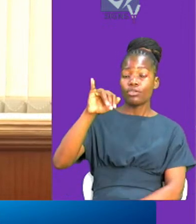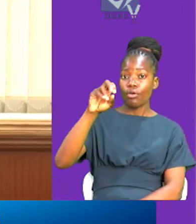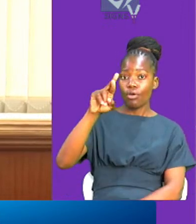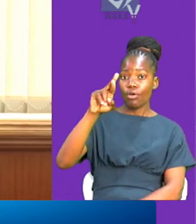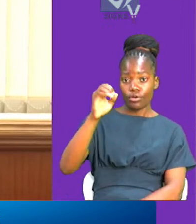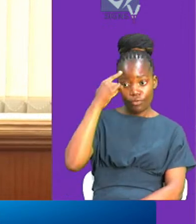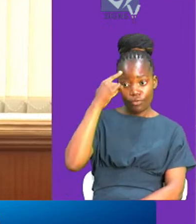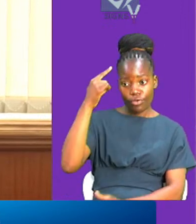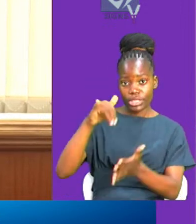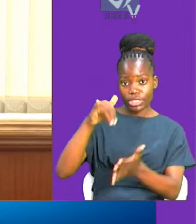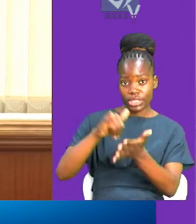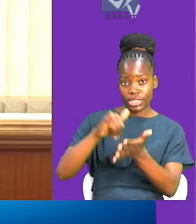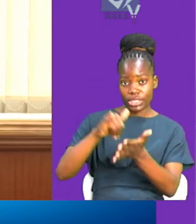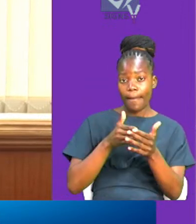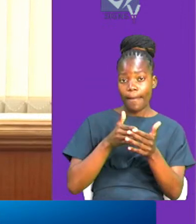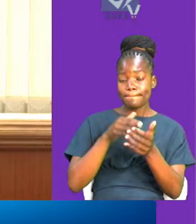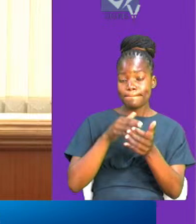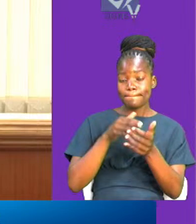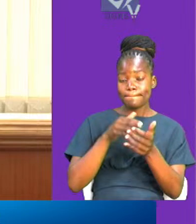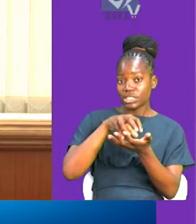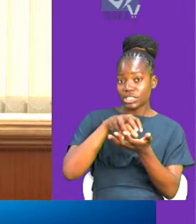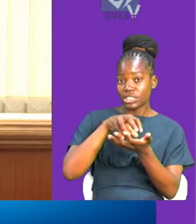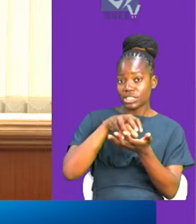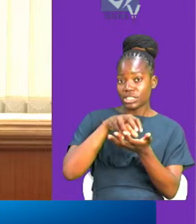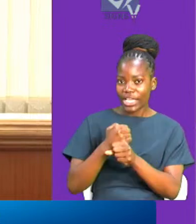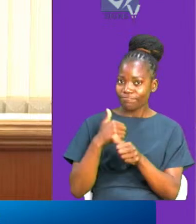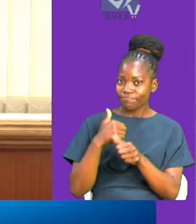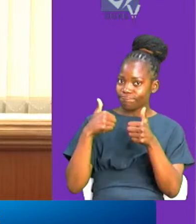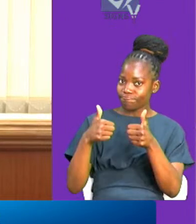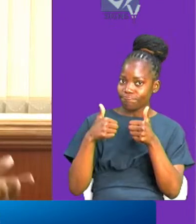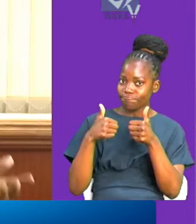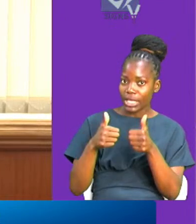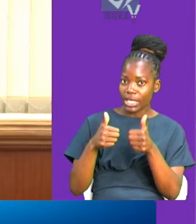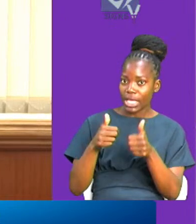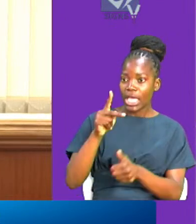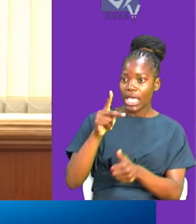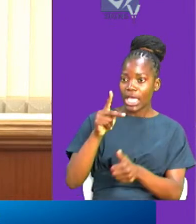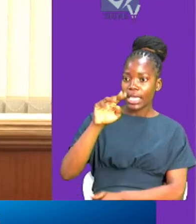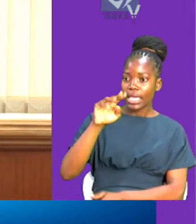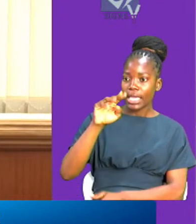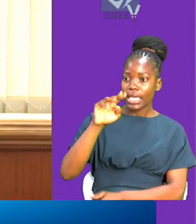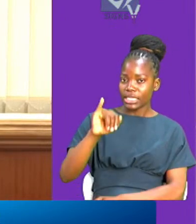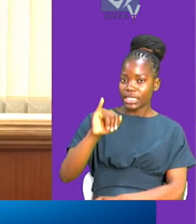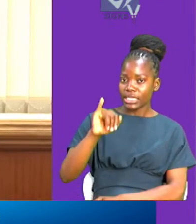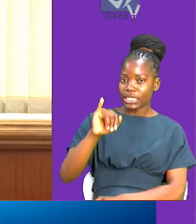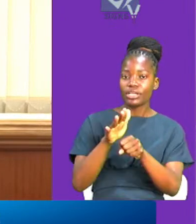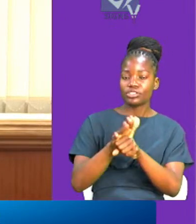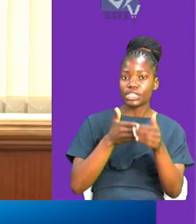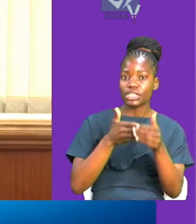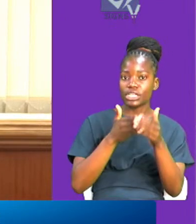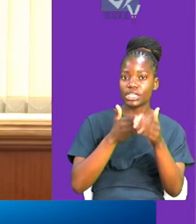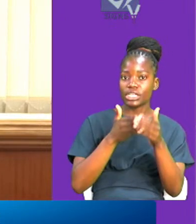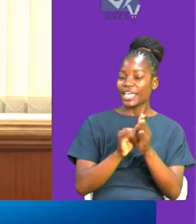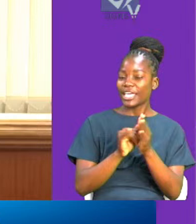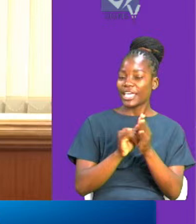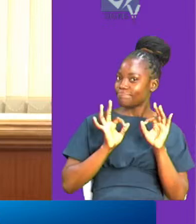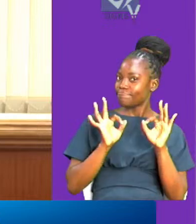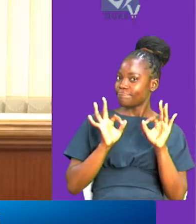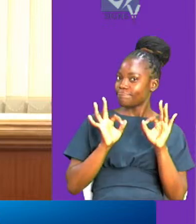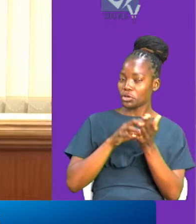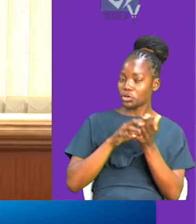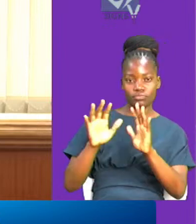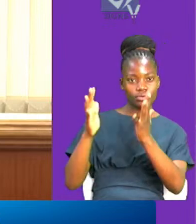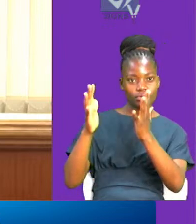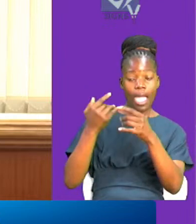position. And he is executing it as he should. Kimani Ichung'wah is the majority leader. That's a wonderful position. We congratulate for him.